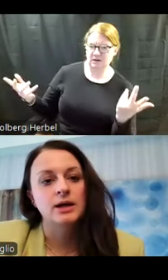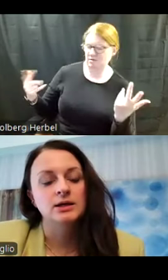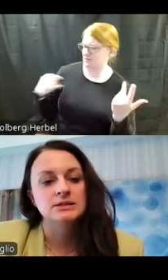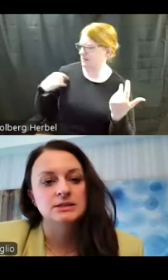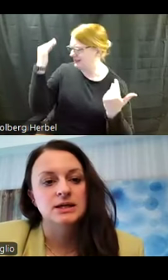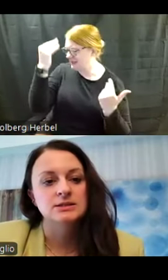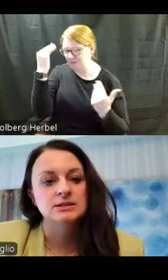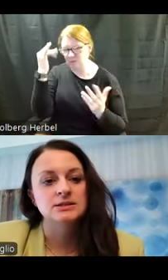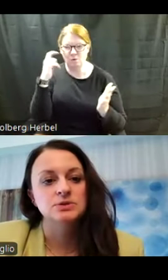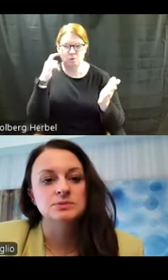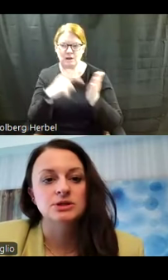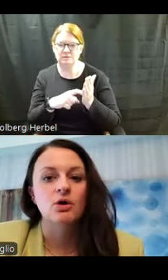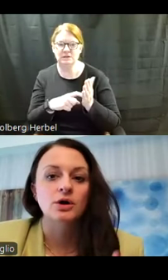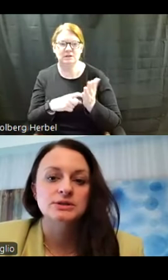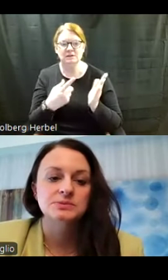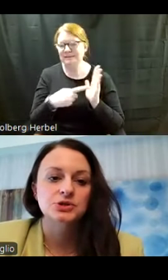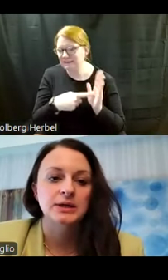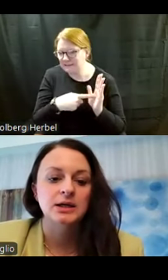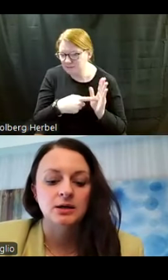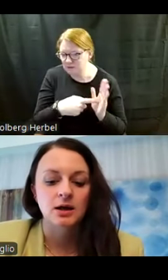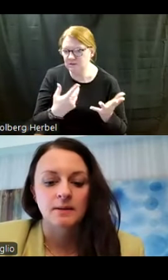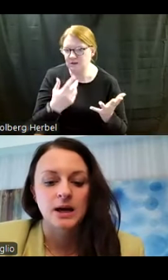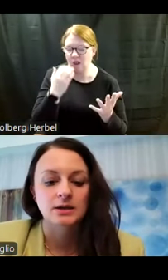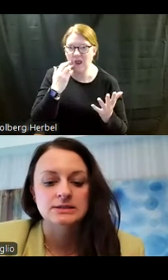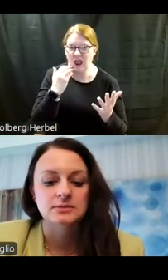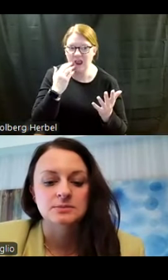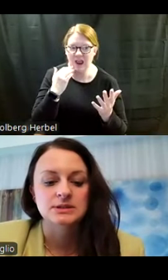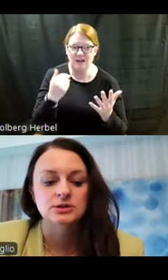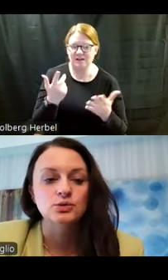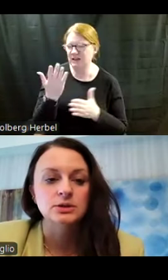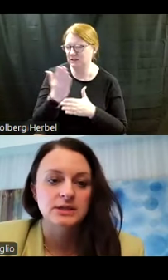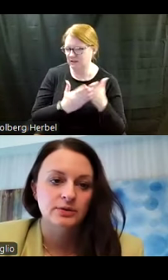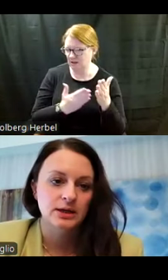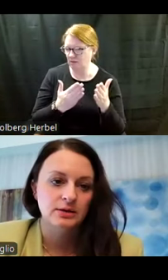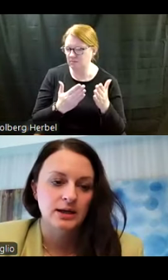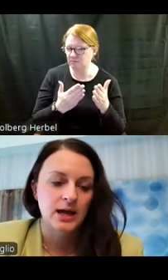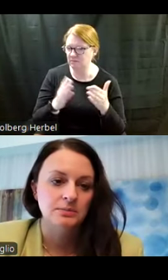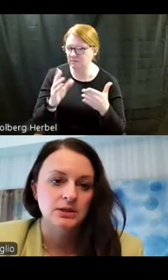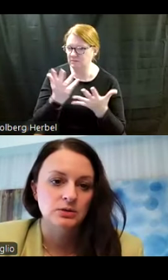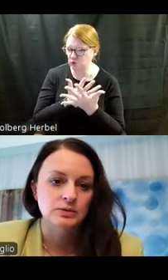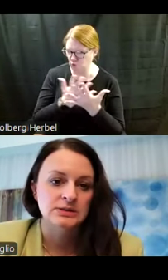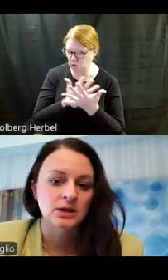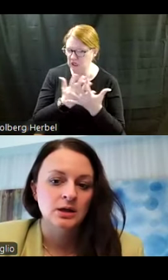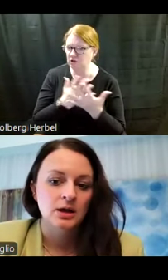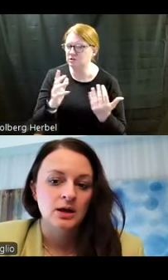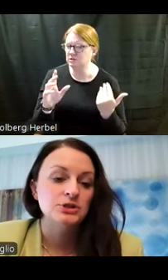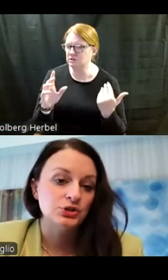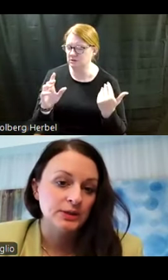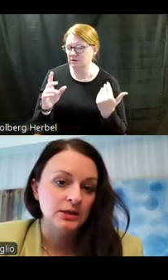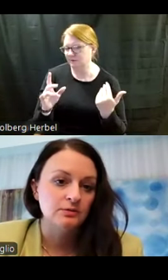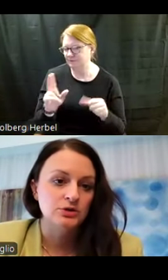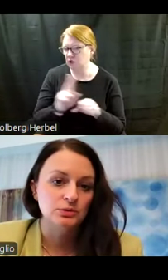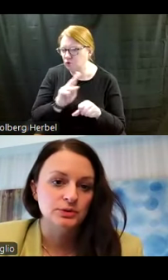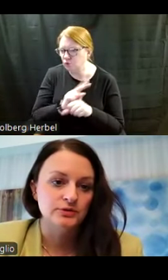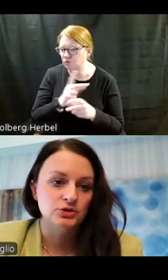and recognizing signs and symptoms. There are some screening mechanisms and tools out there that can be used to